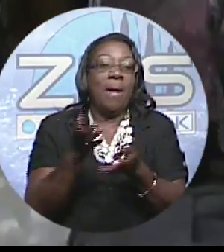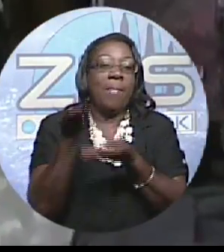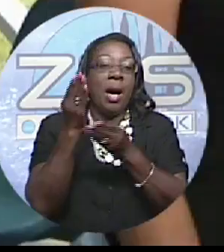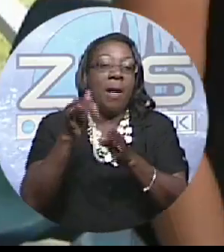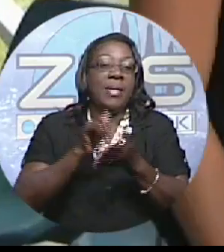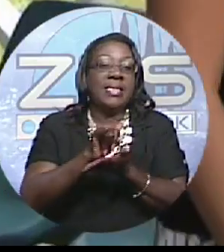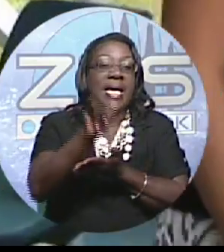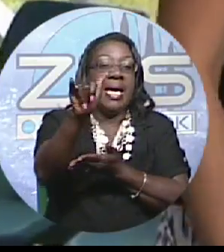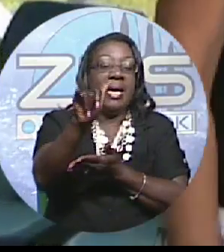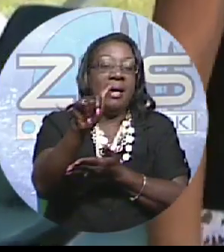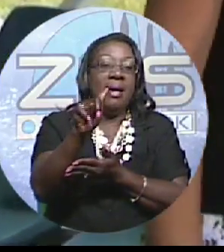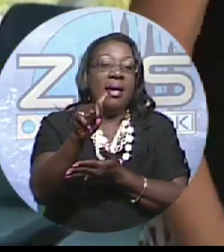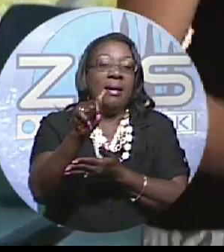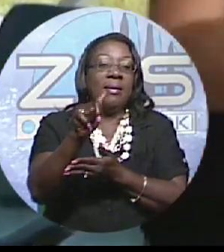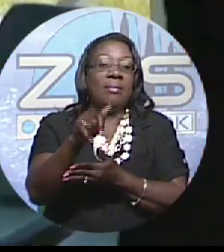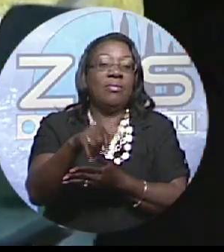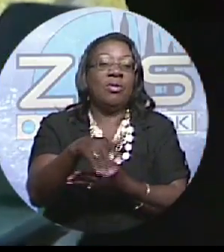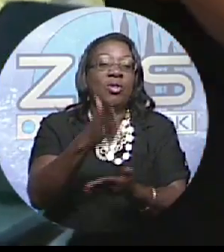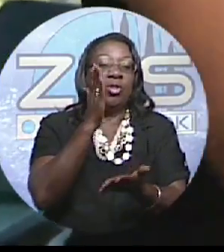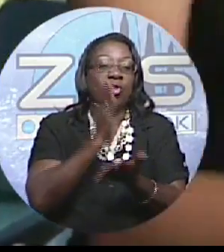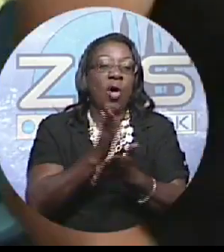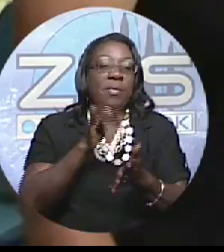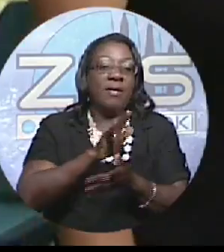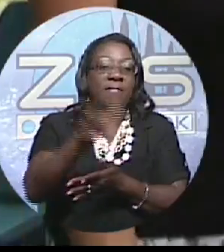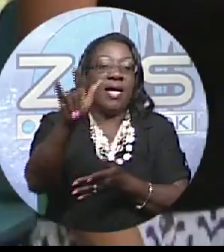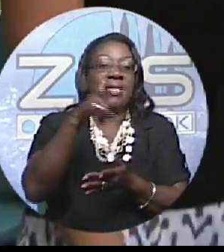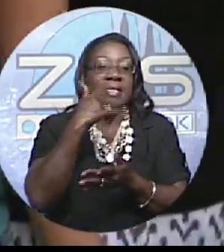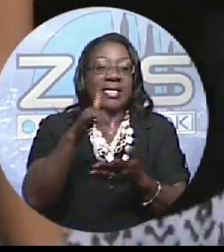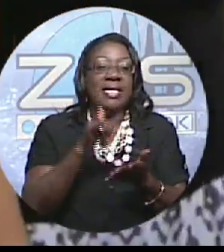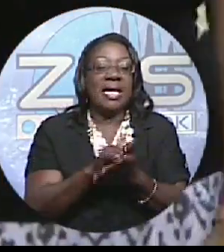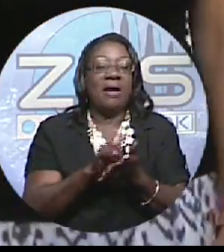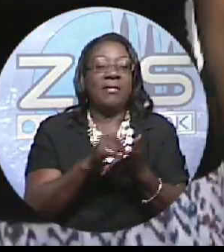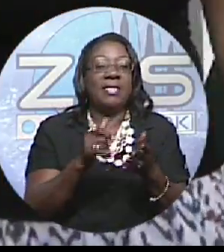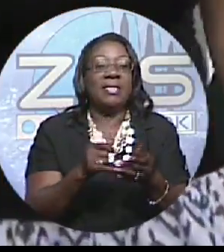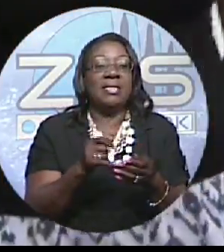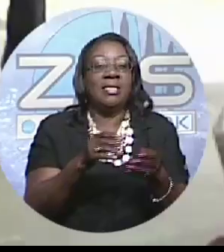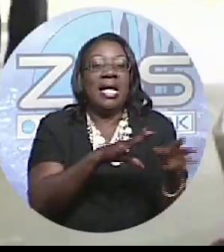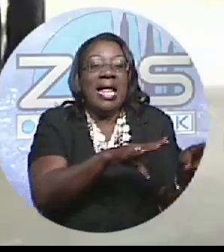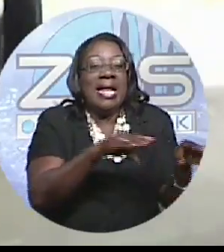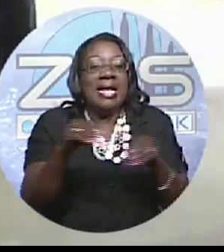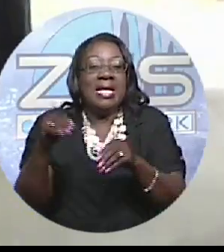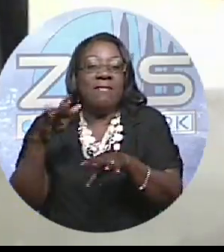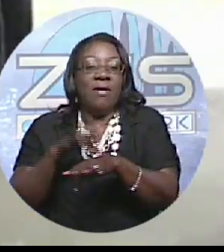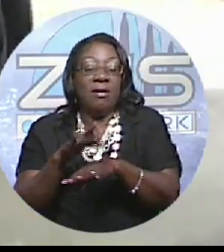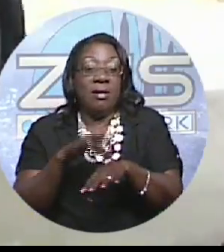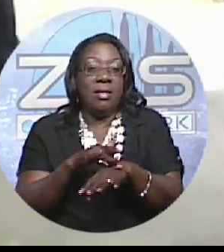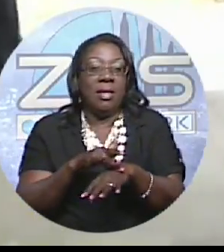cancellations, the group's leader, Claire, says they have to take early action. They have to